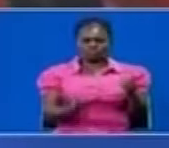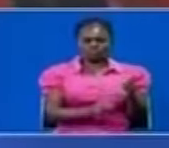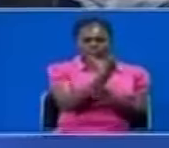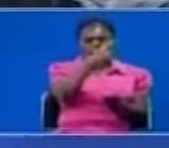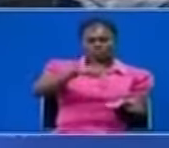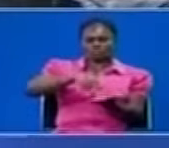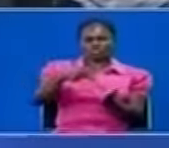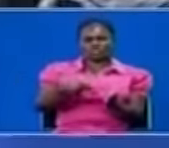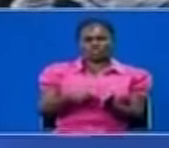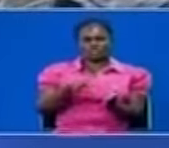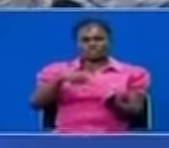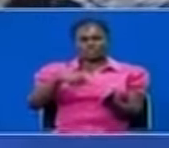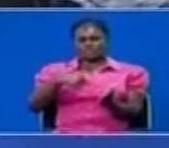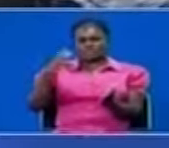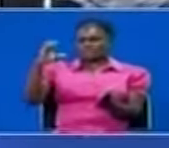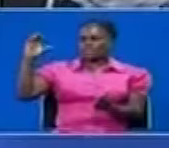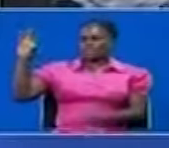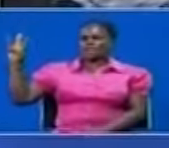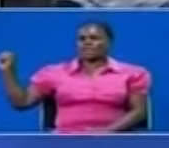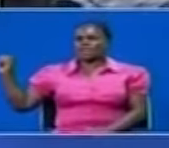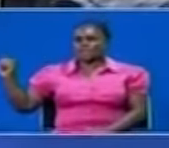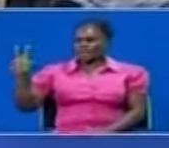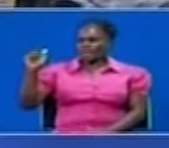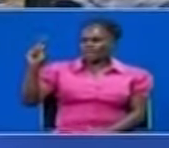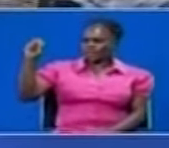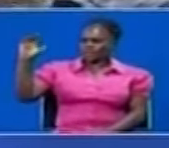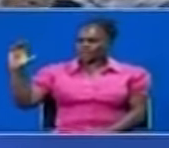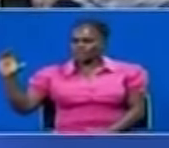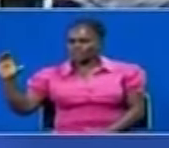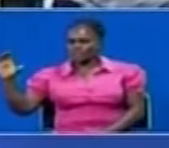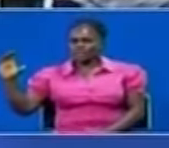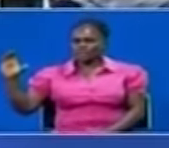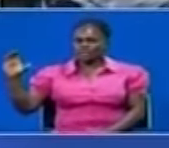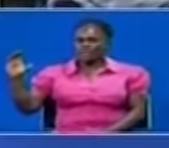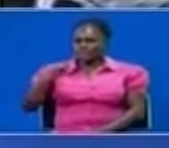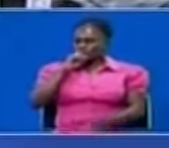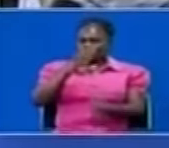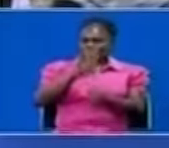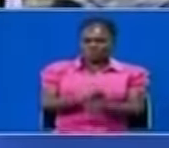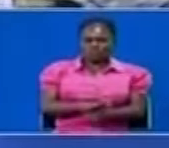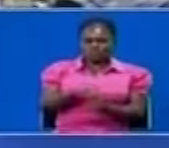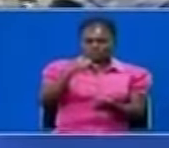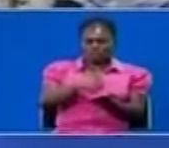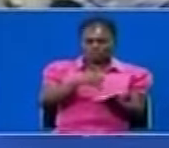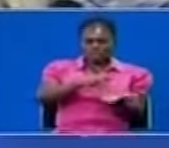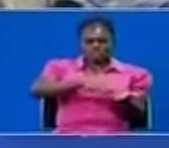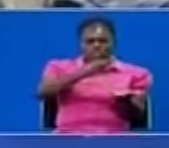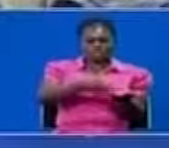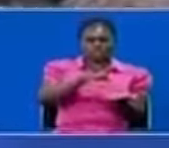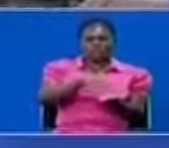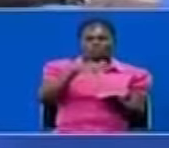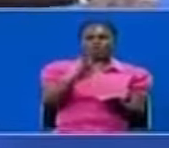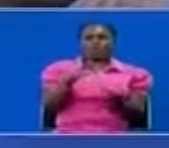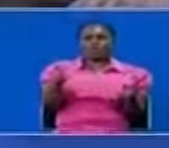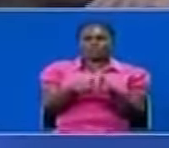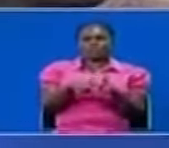ya project. CCM, NC. Pledges to devolve more resources also dominated